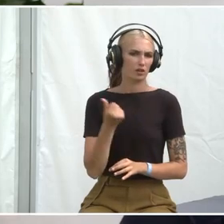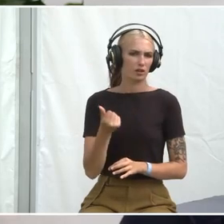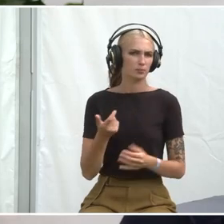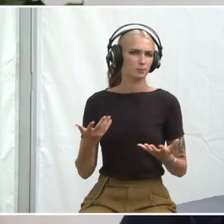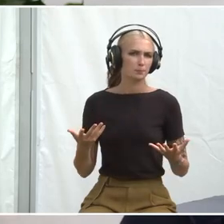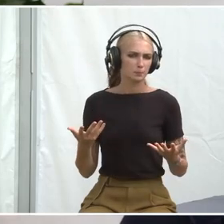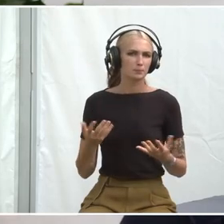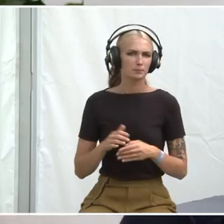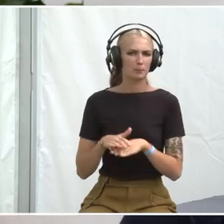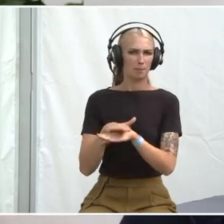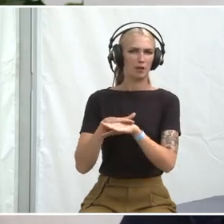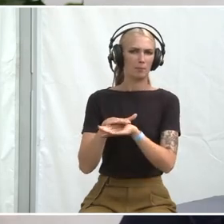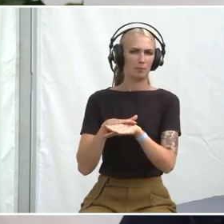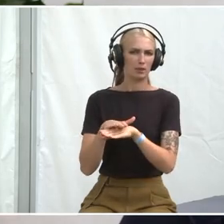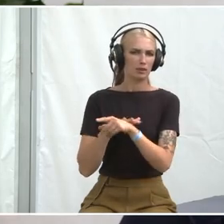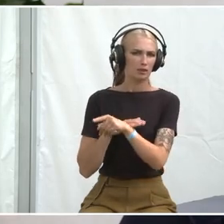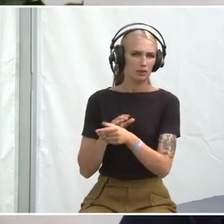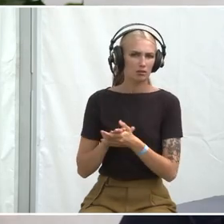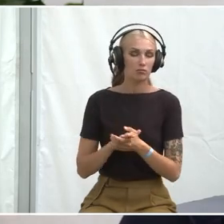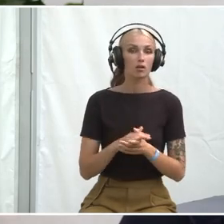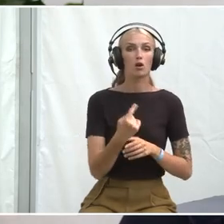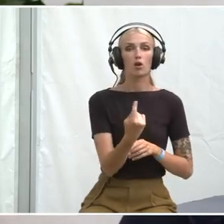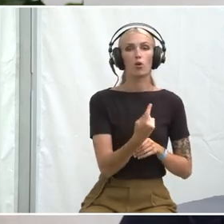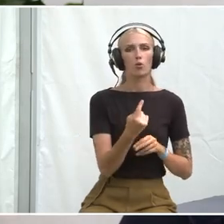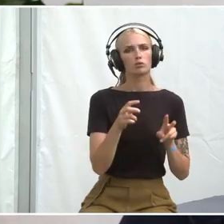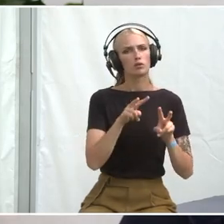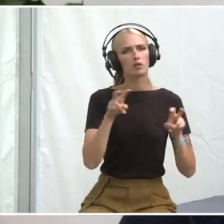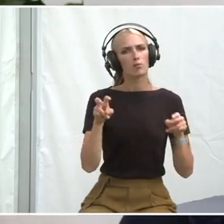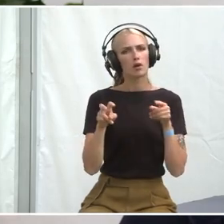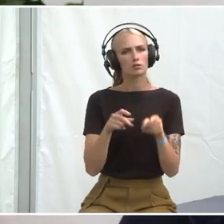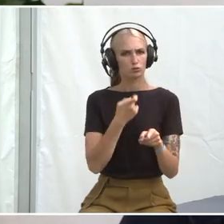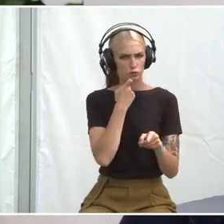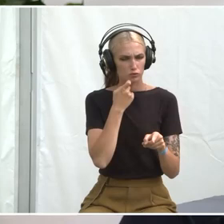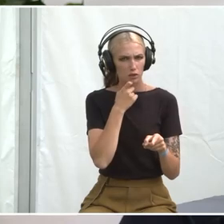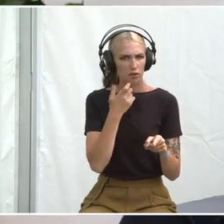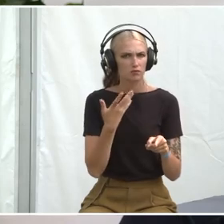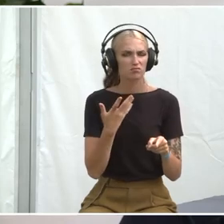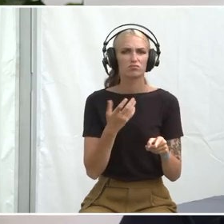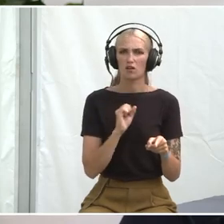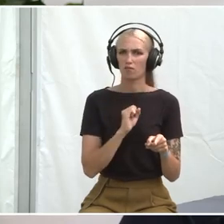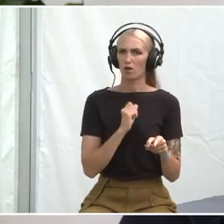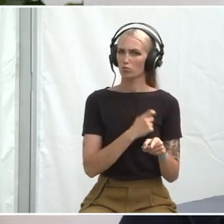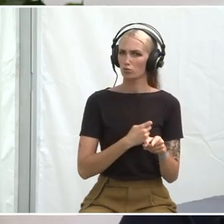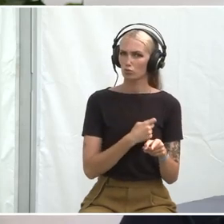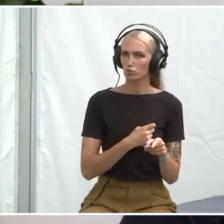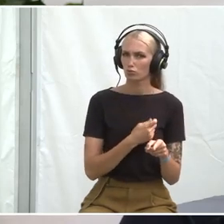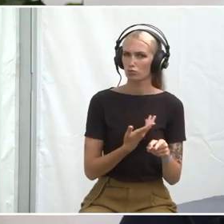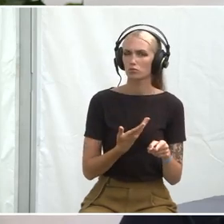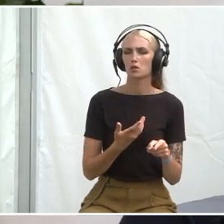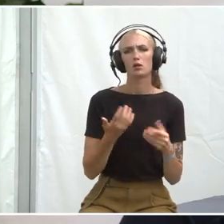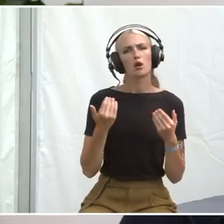argue. So again, loneliness is a topic of great interest, it's a topic of great concern, and we'll try and attempt